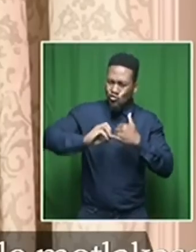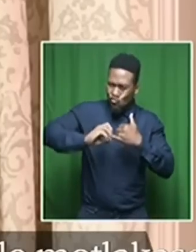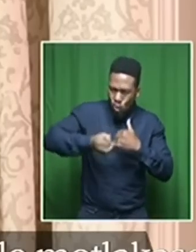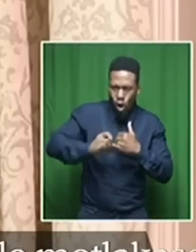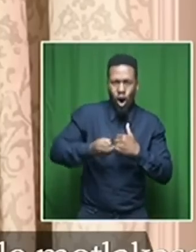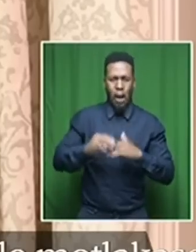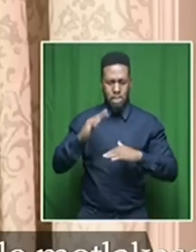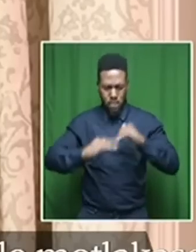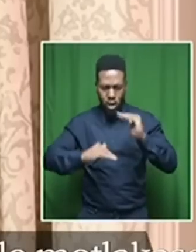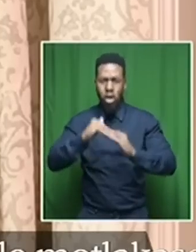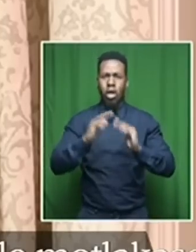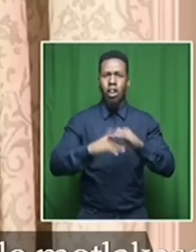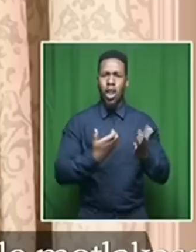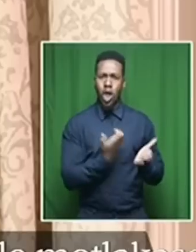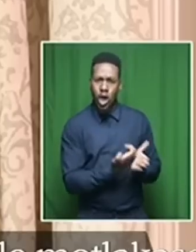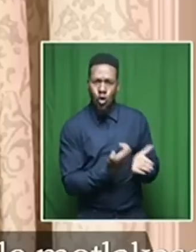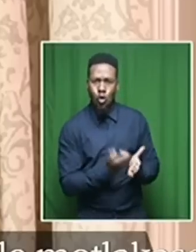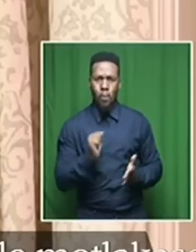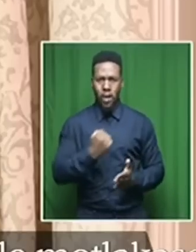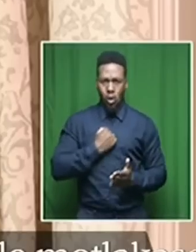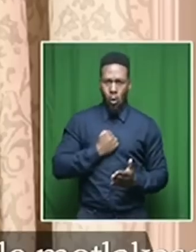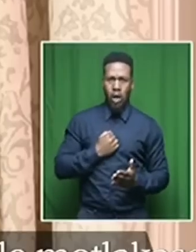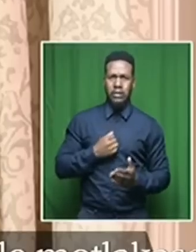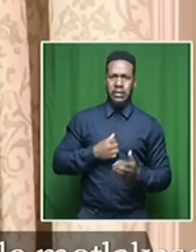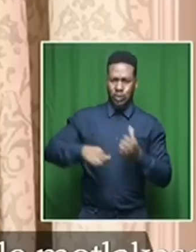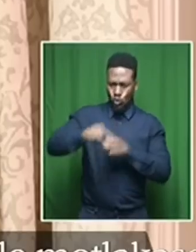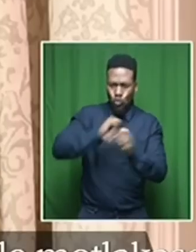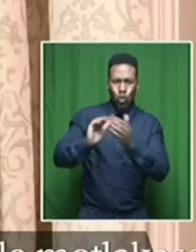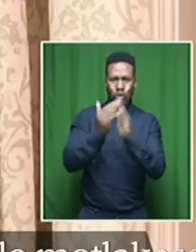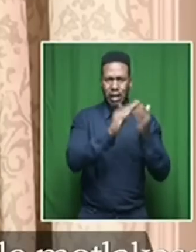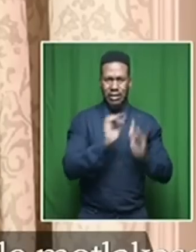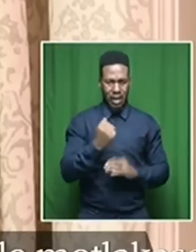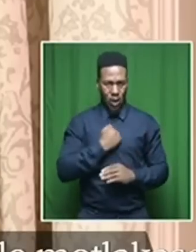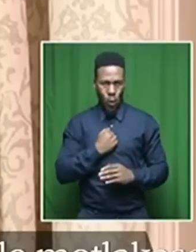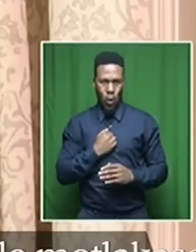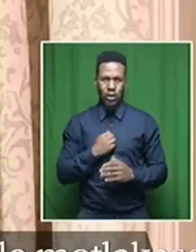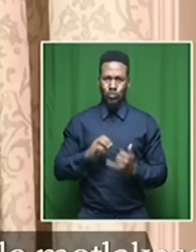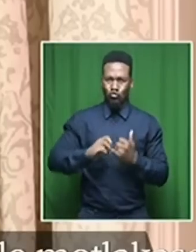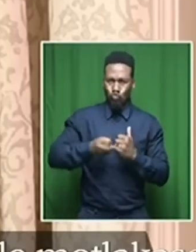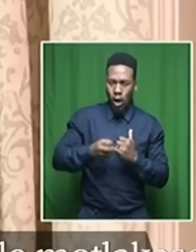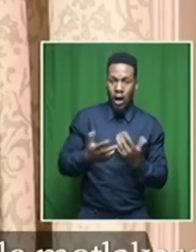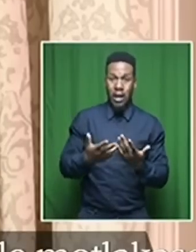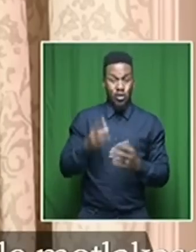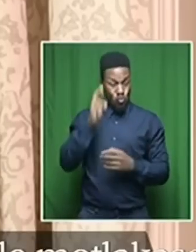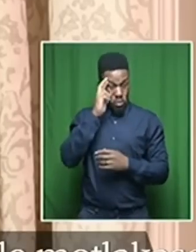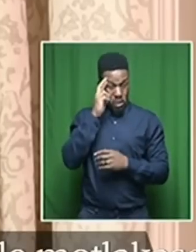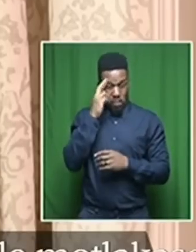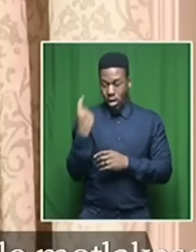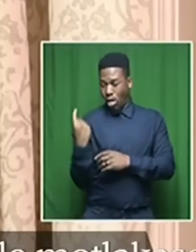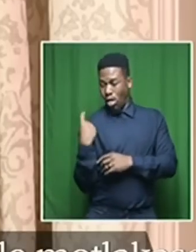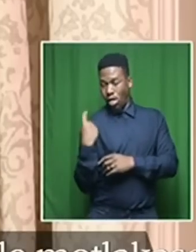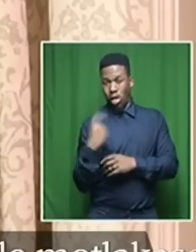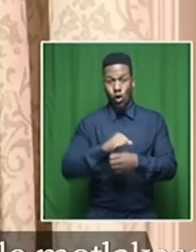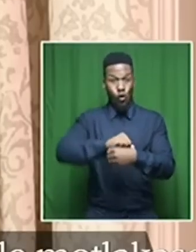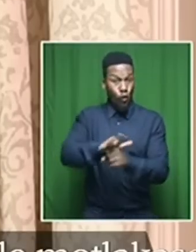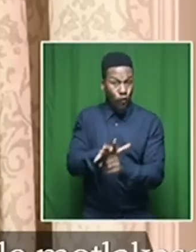our economy and our society in the wake of the devastating COVID-19 pandemic.